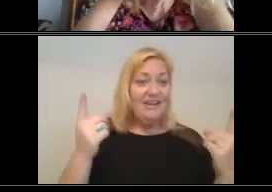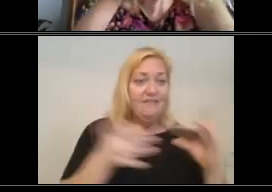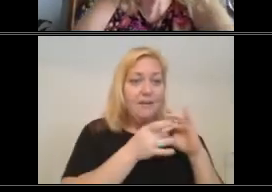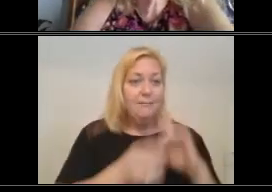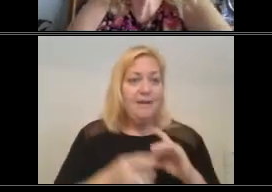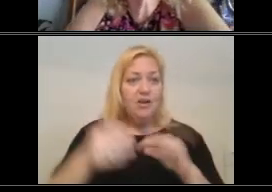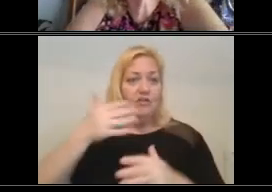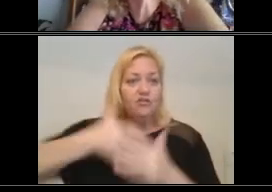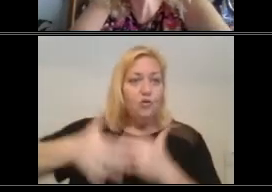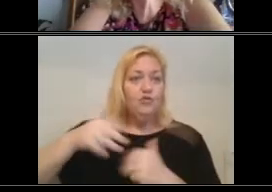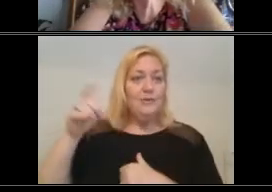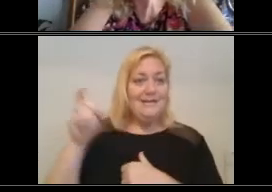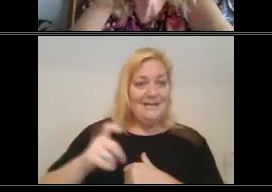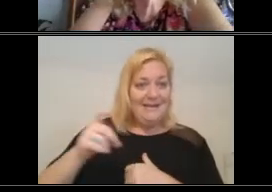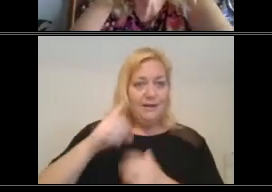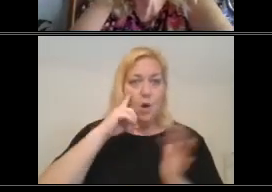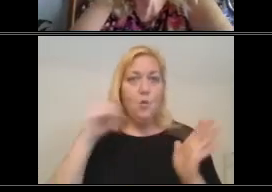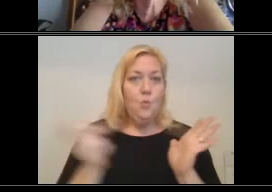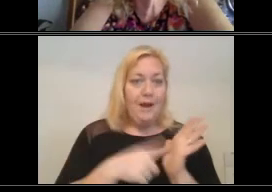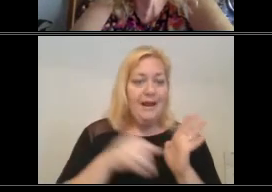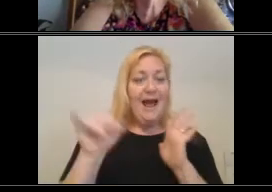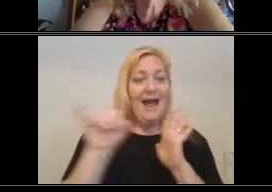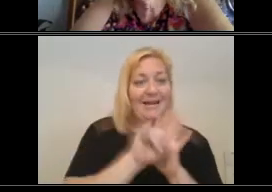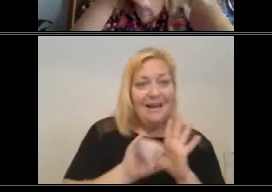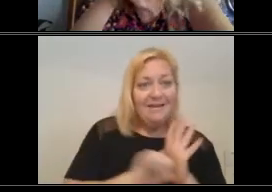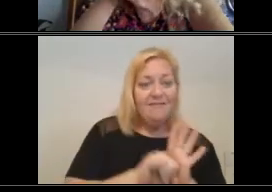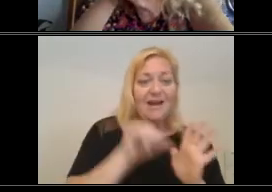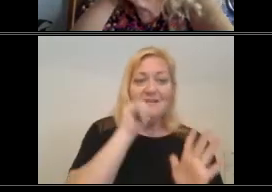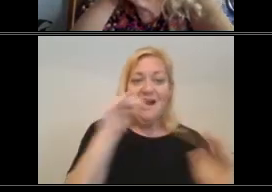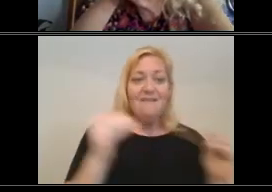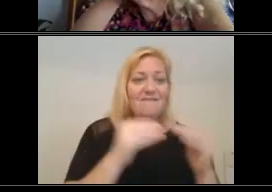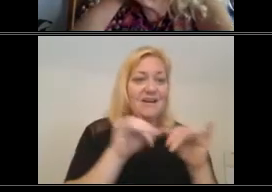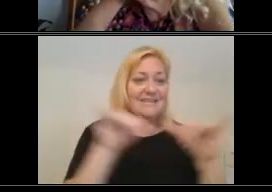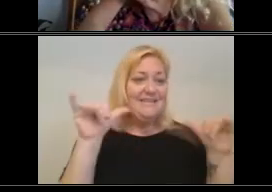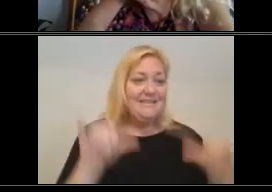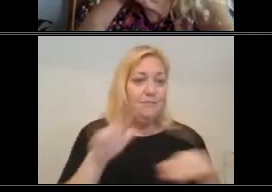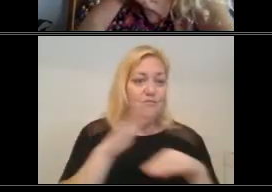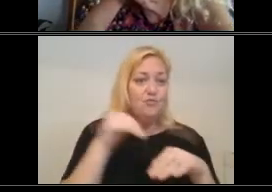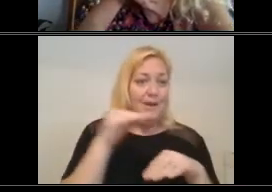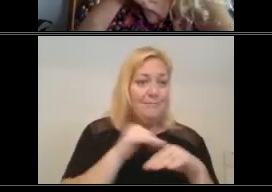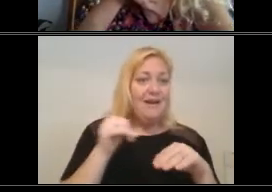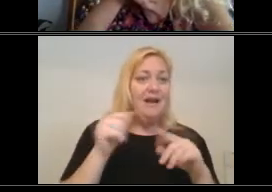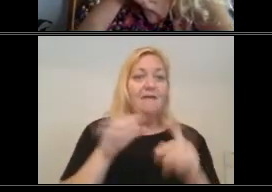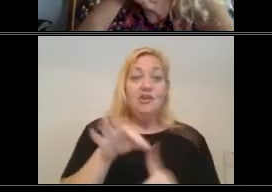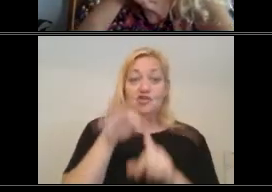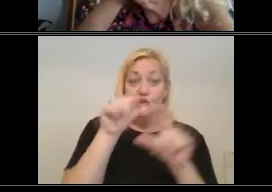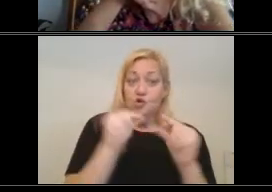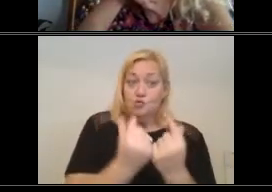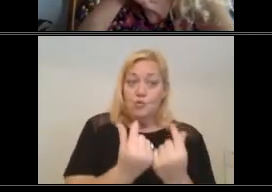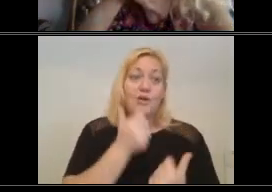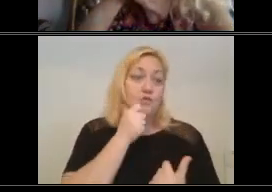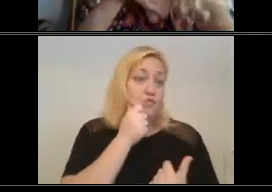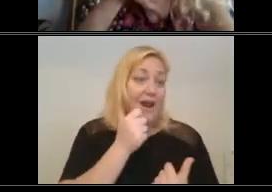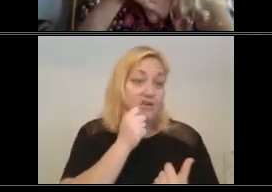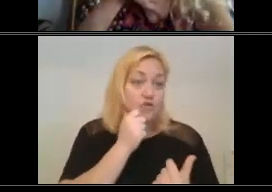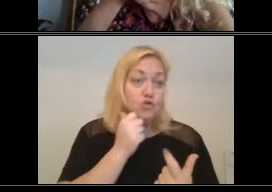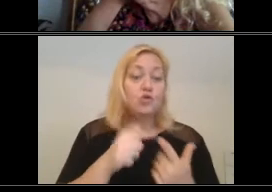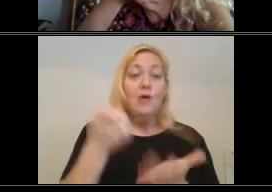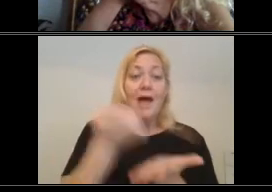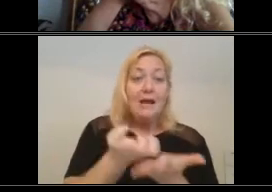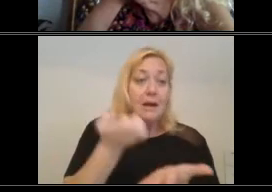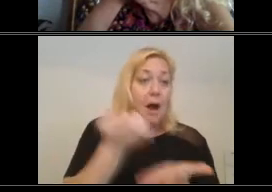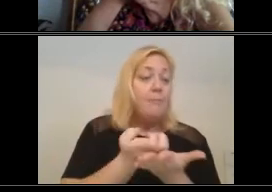need, recognizes and identifies unfair systemic treatment of certain groups, whether it's racial, socioeconomic, or